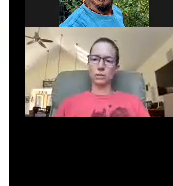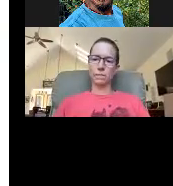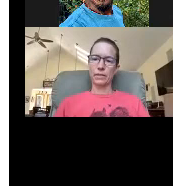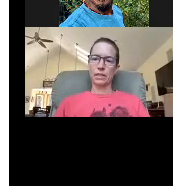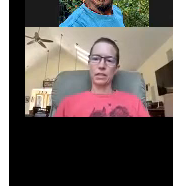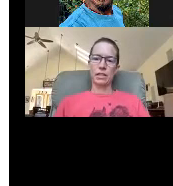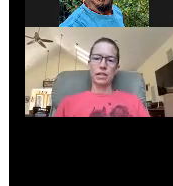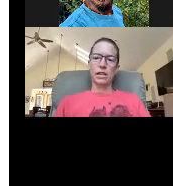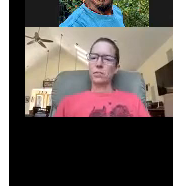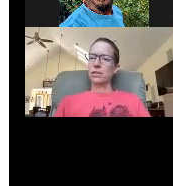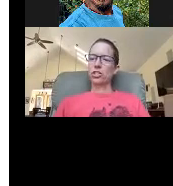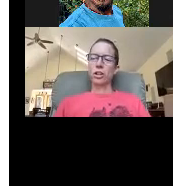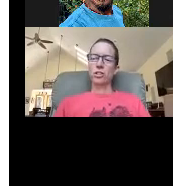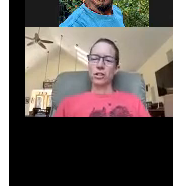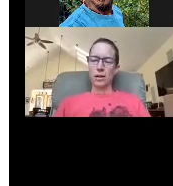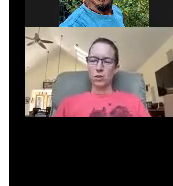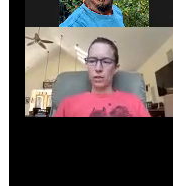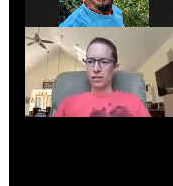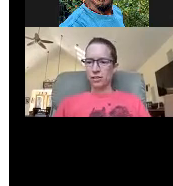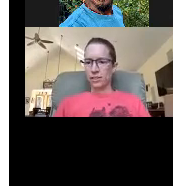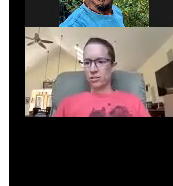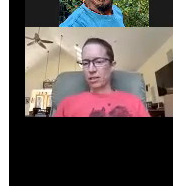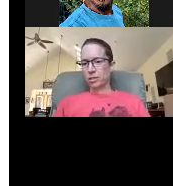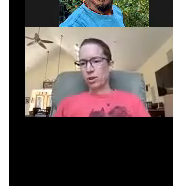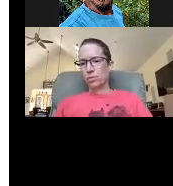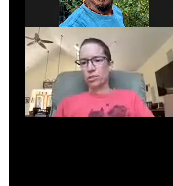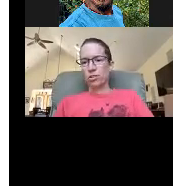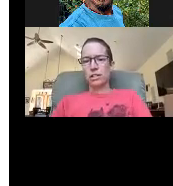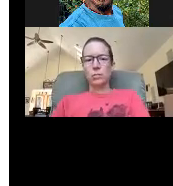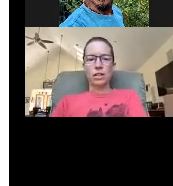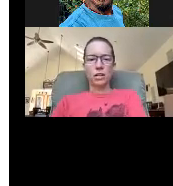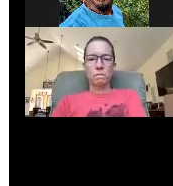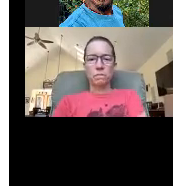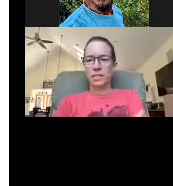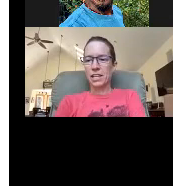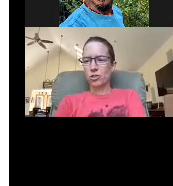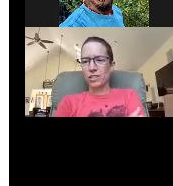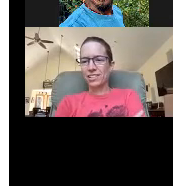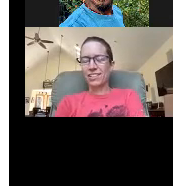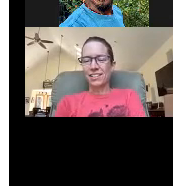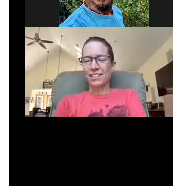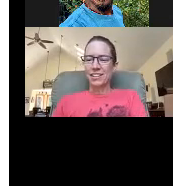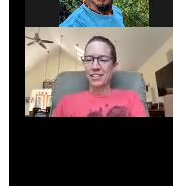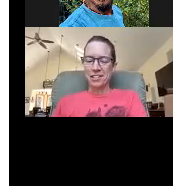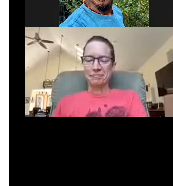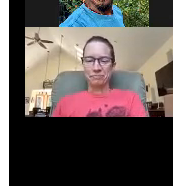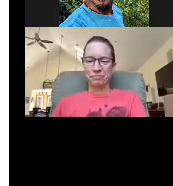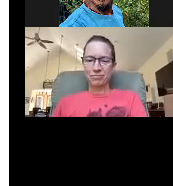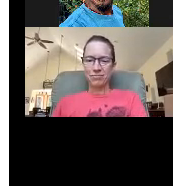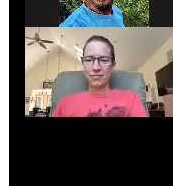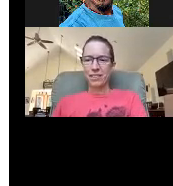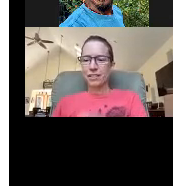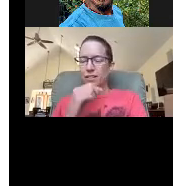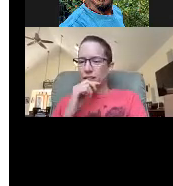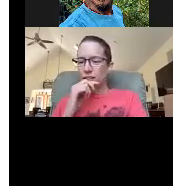relationship. And by the way, Sean, your camera went off. I don't know if that's a problem on your end, but in case you missed it. No, we